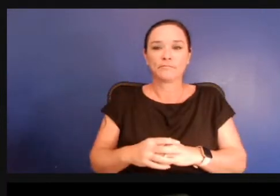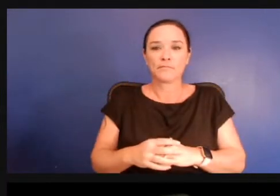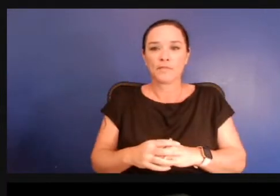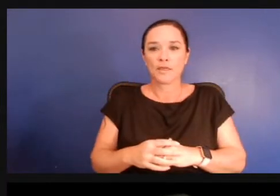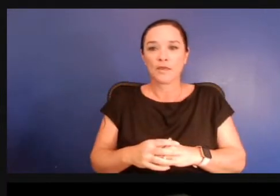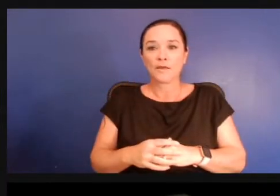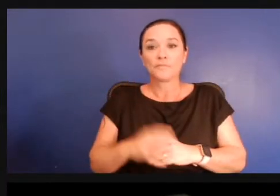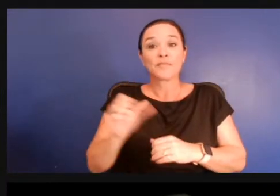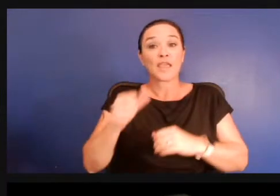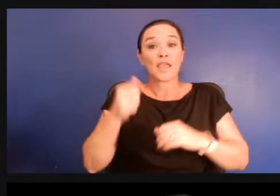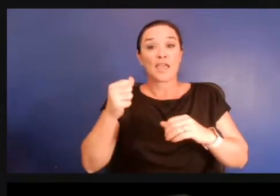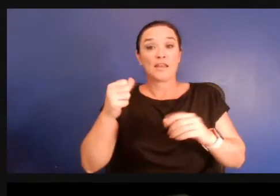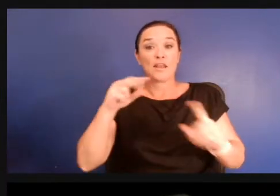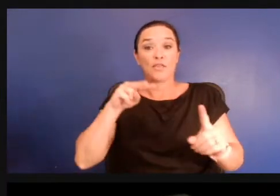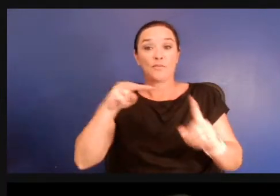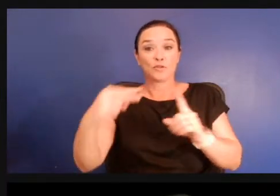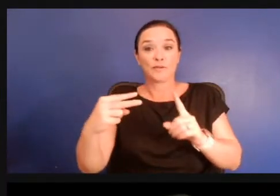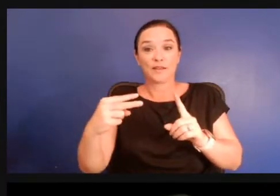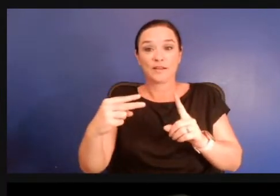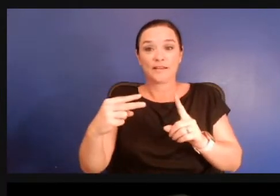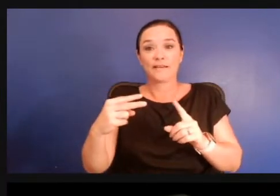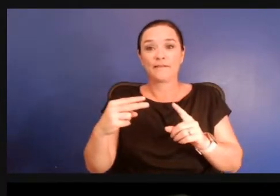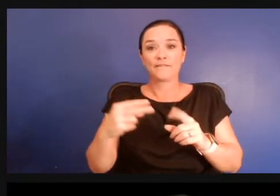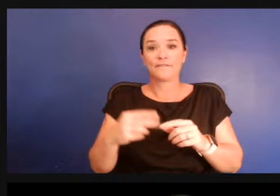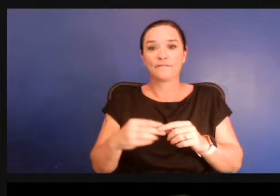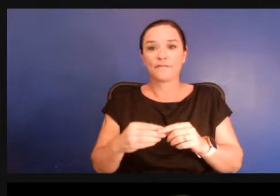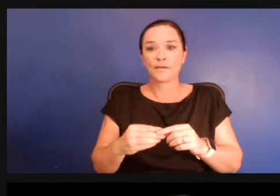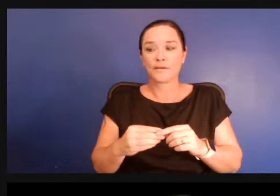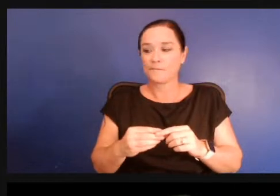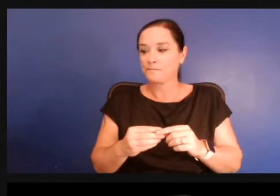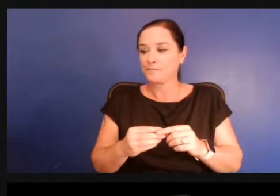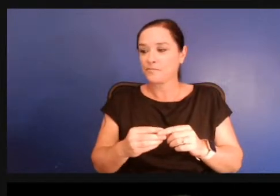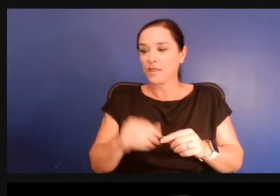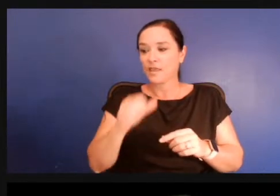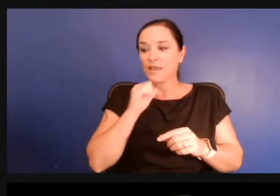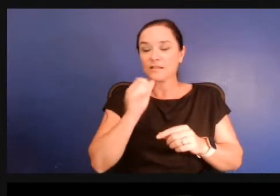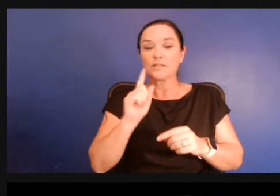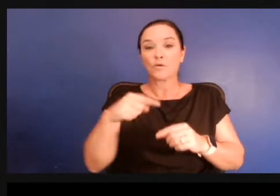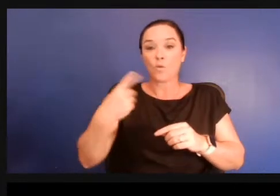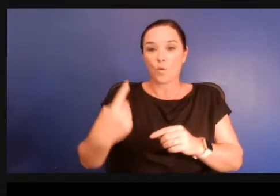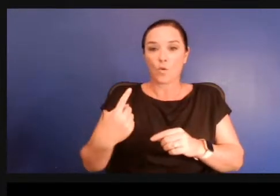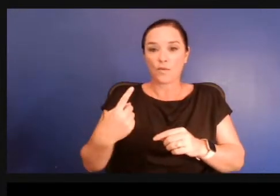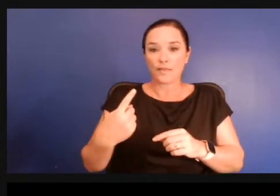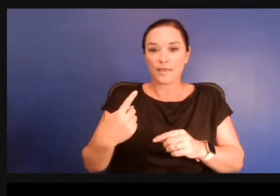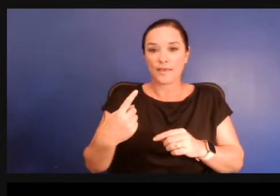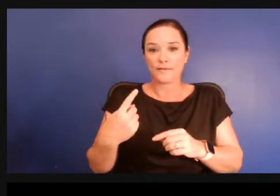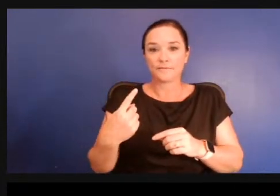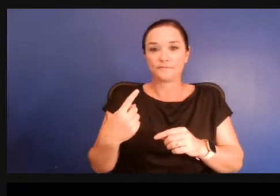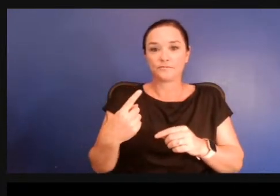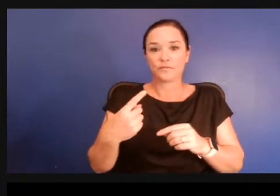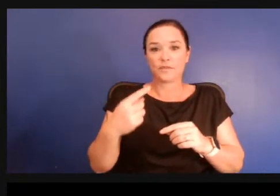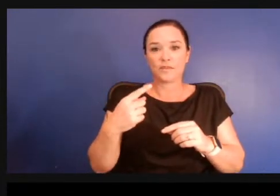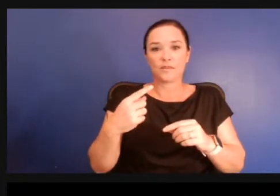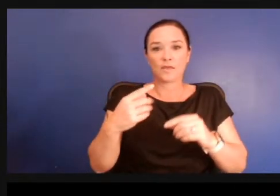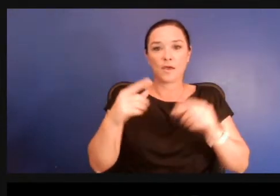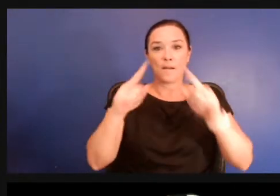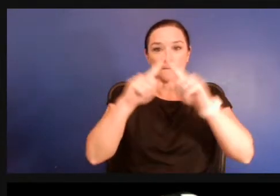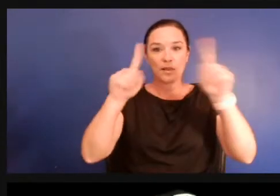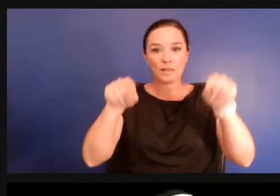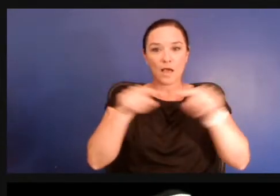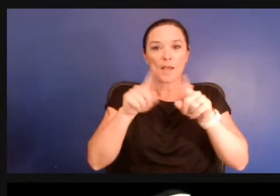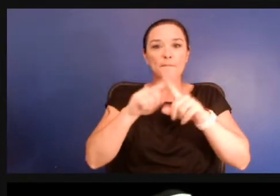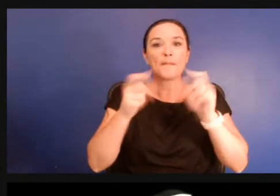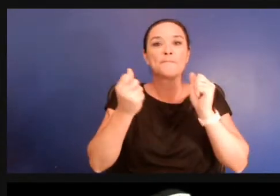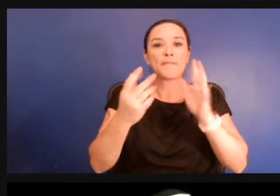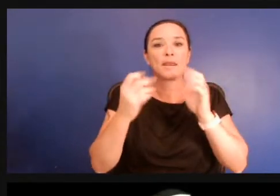Another view of that with individual reports. So you can see that it's not just blocks, but there's lots of individual little dots that people are reporting. So you can